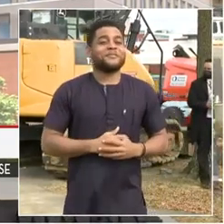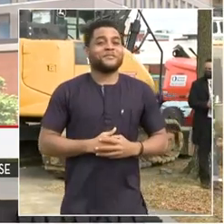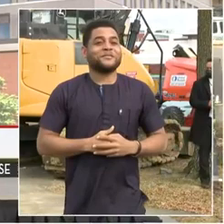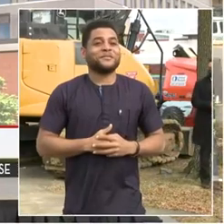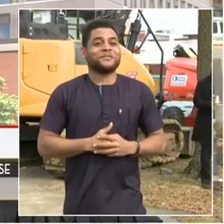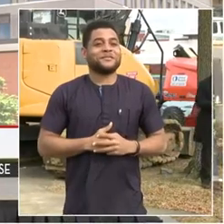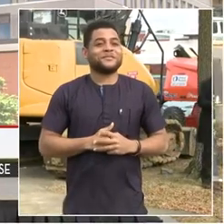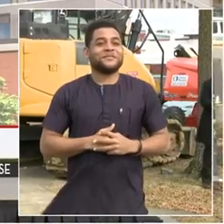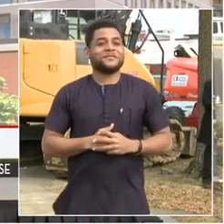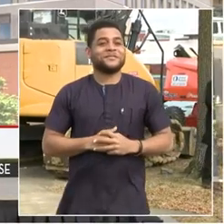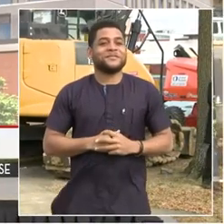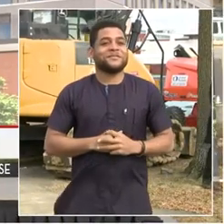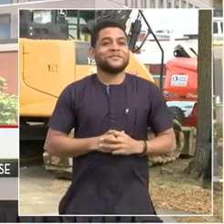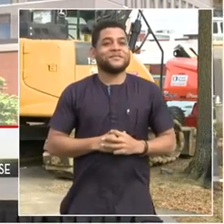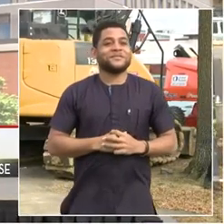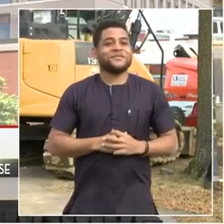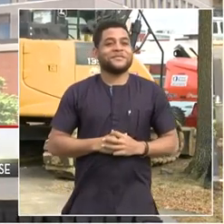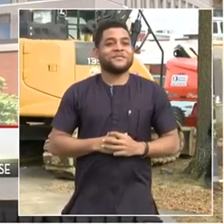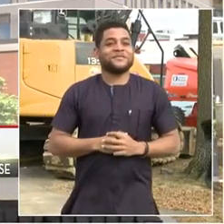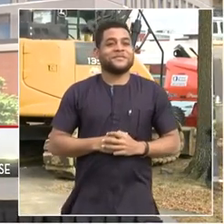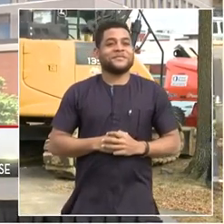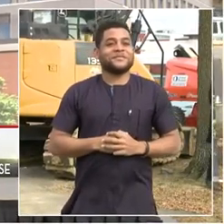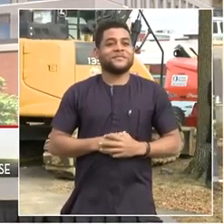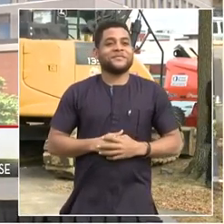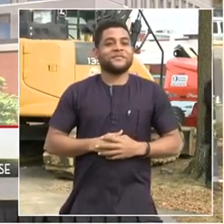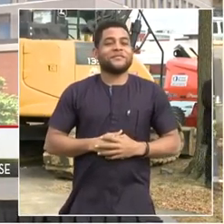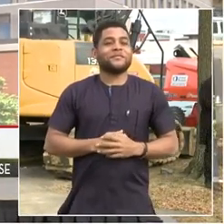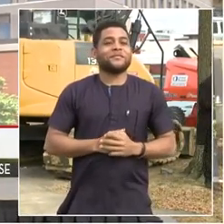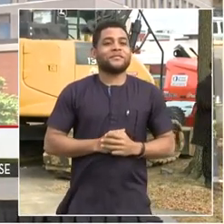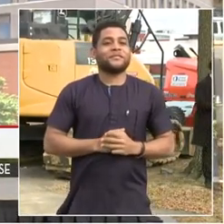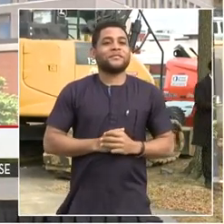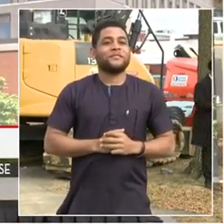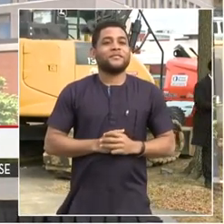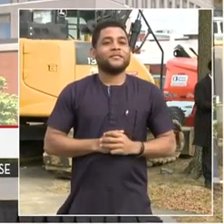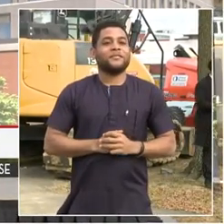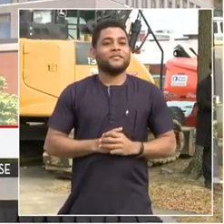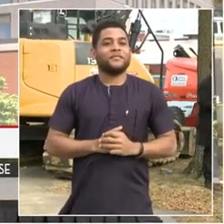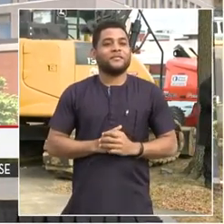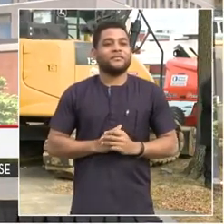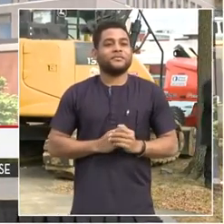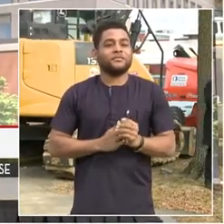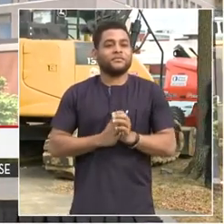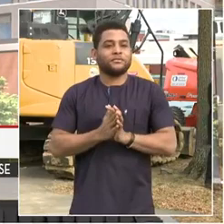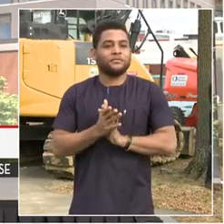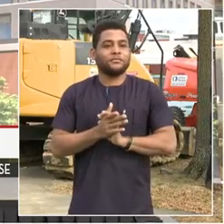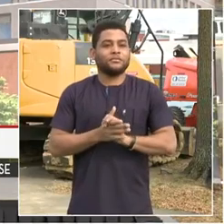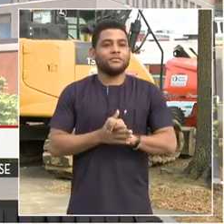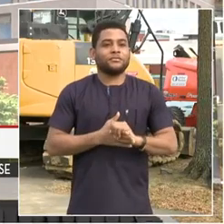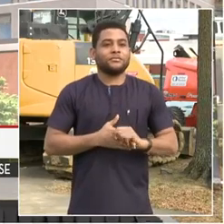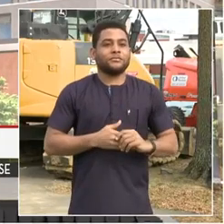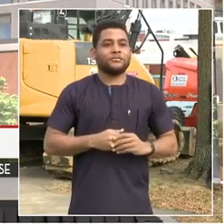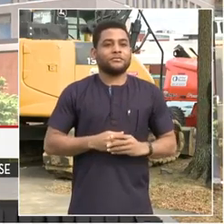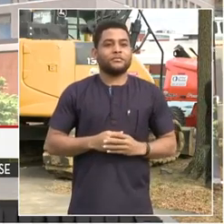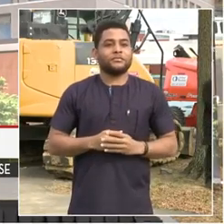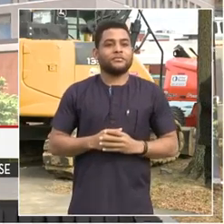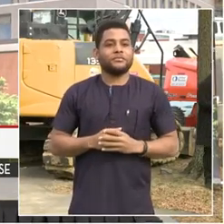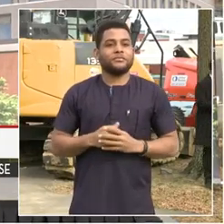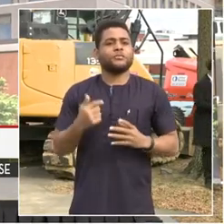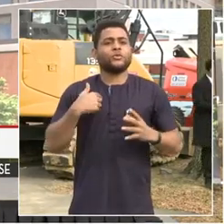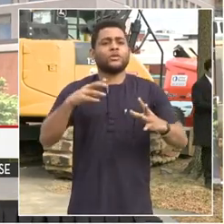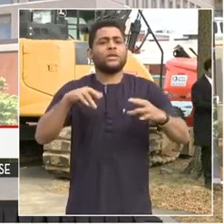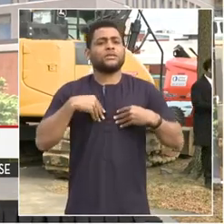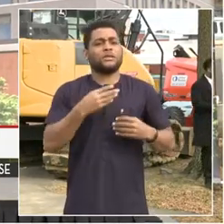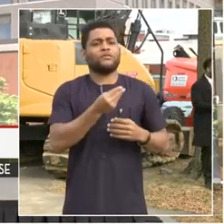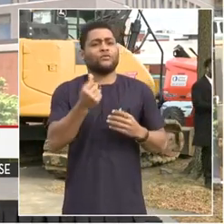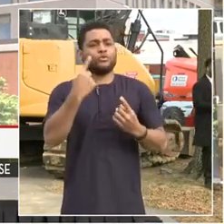So let me now, I'm going to take a couple of questions on